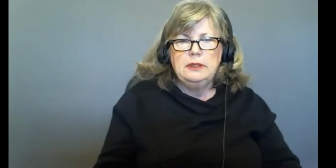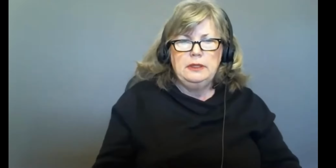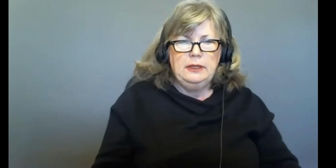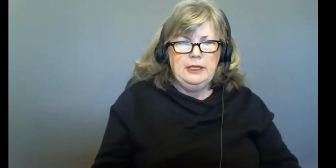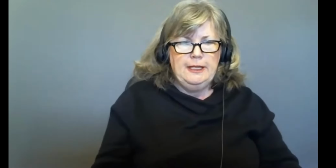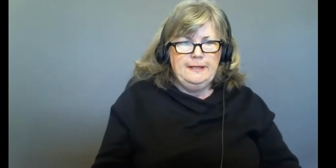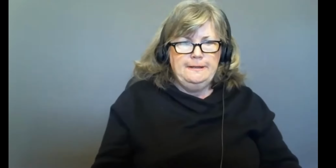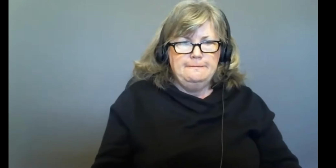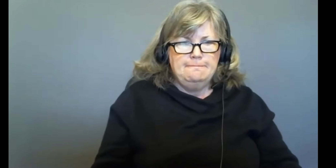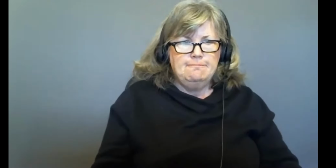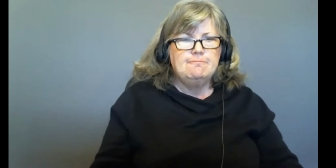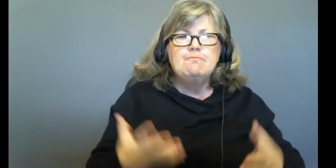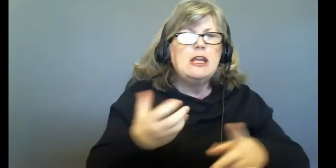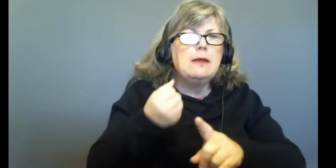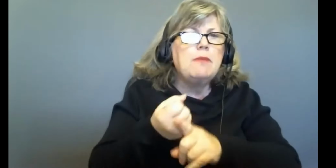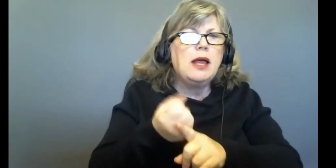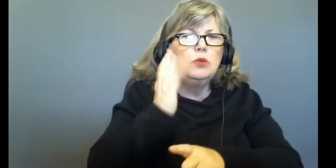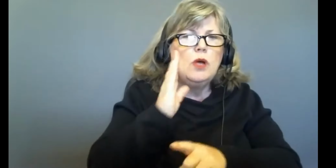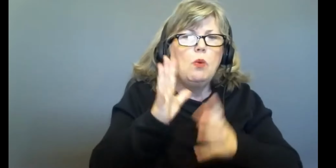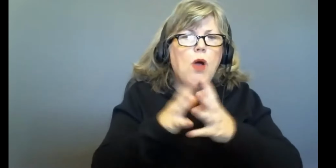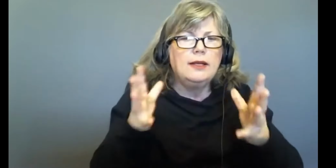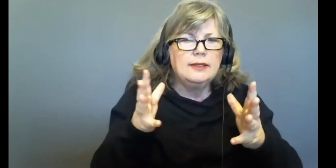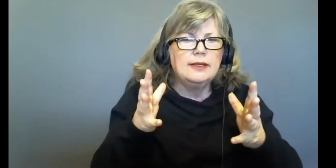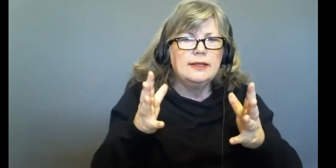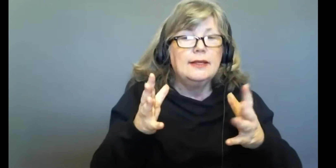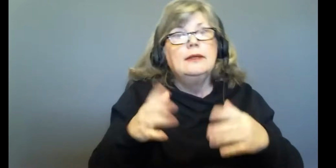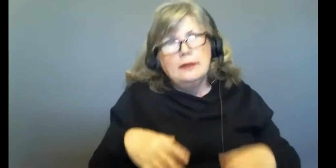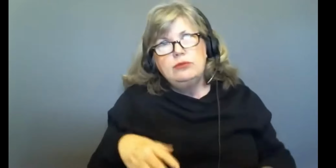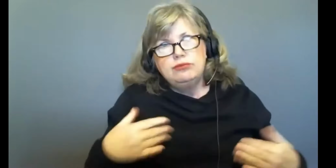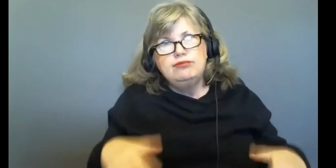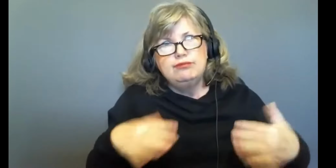What's likely to be that impact? It's a big one. Once again, not easy questions.